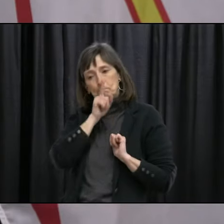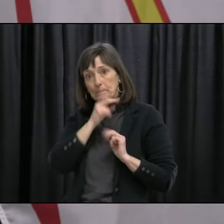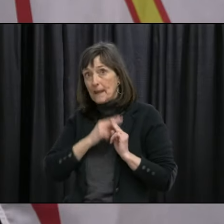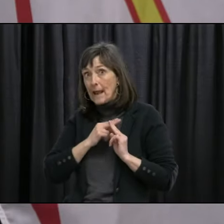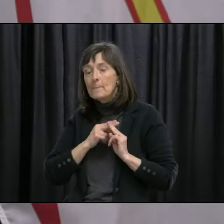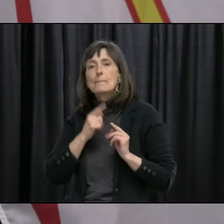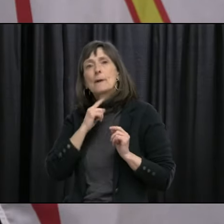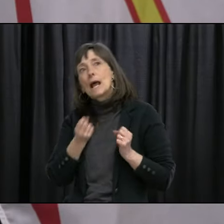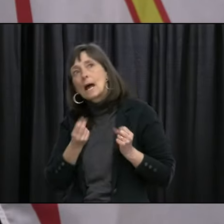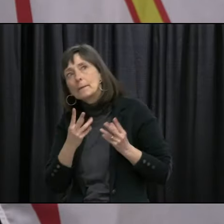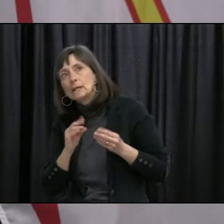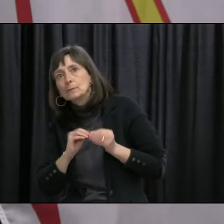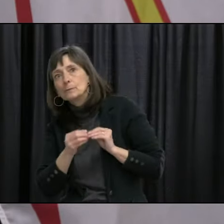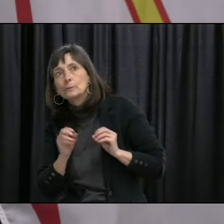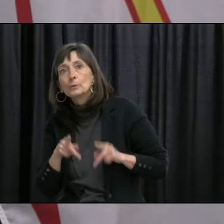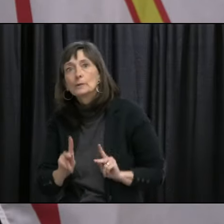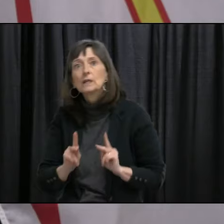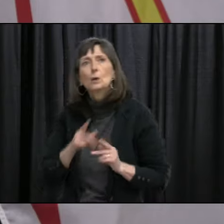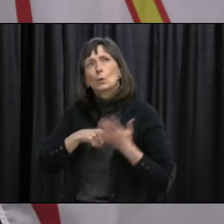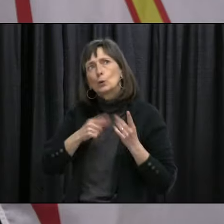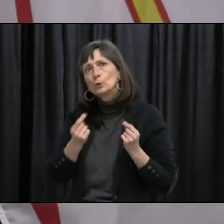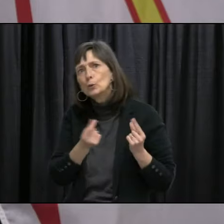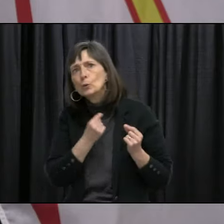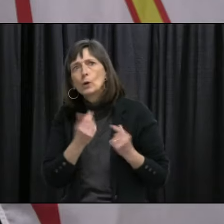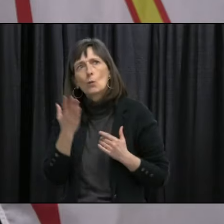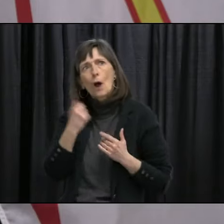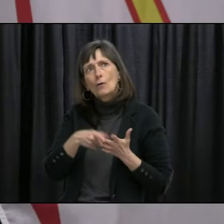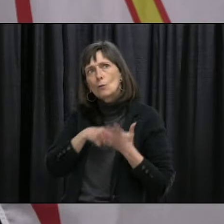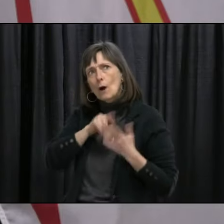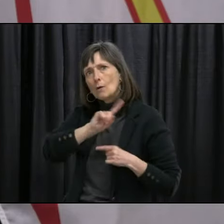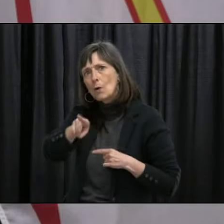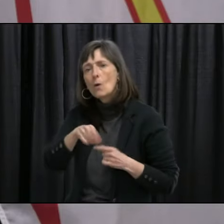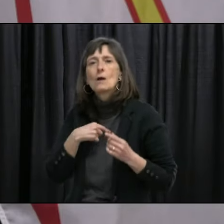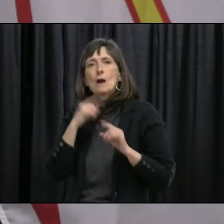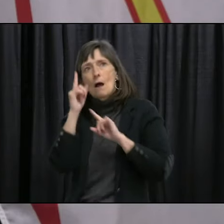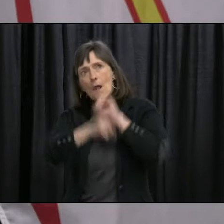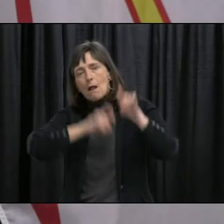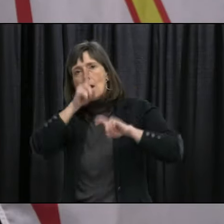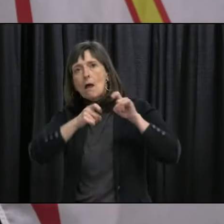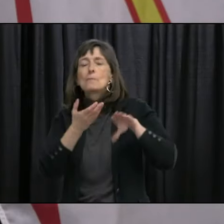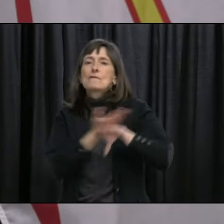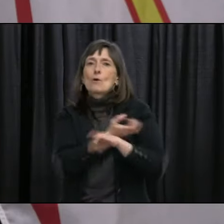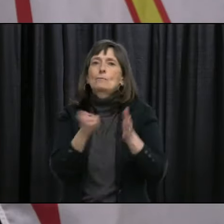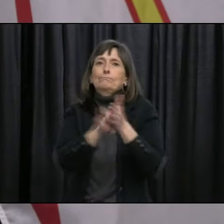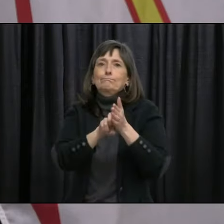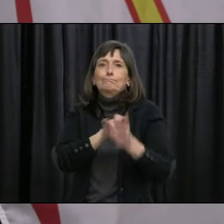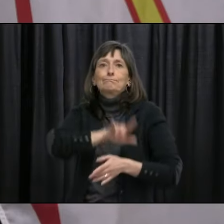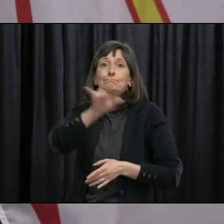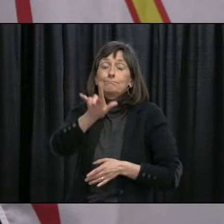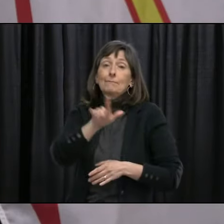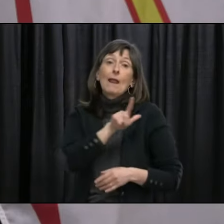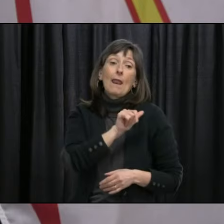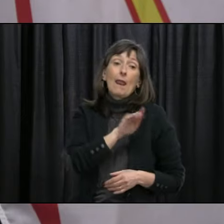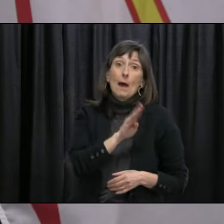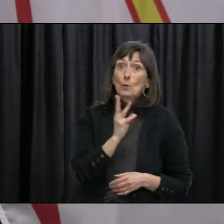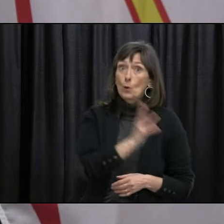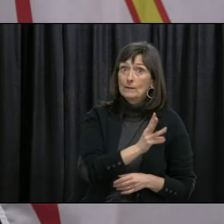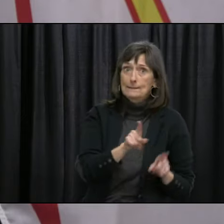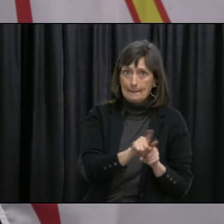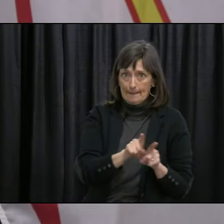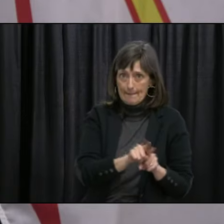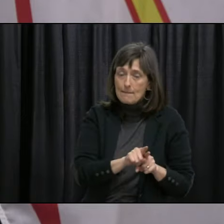the numbers and indeed what they were doing there, why they're deemed essential going in there. Lots of discussion in the Lab West area, lots of discussion even